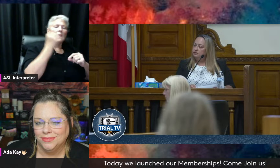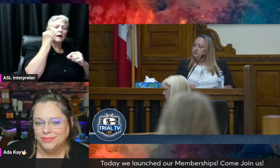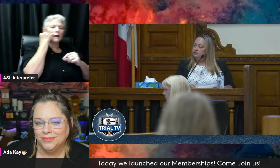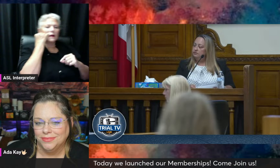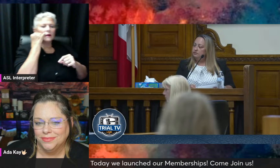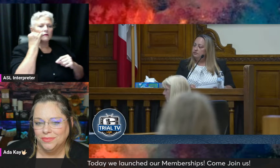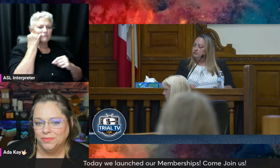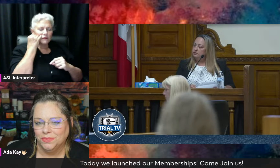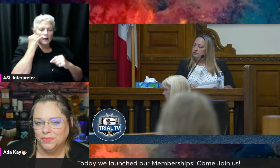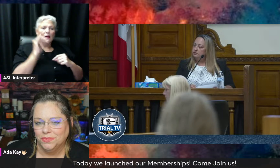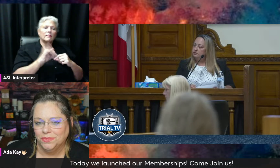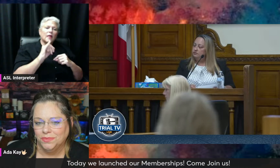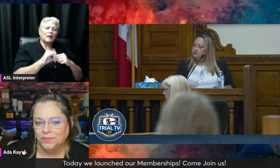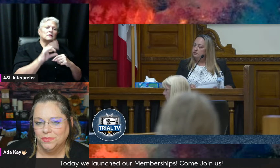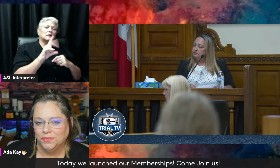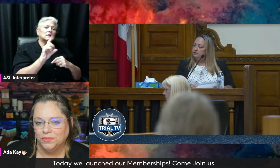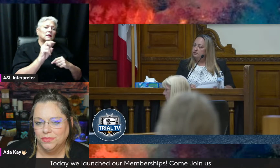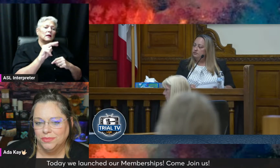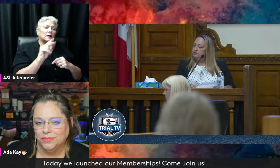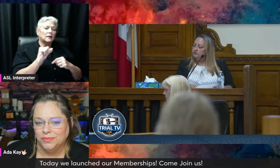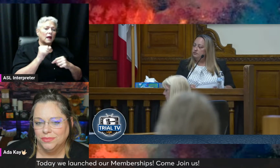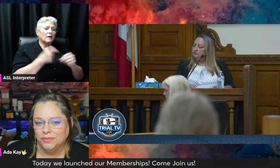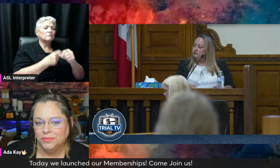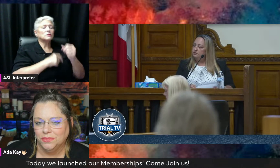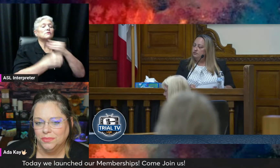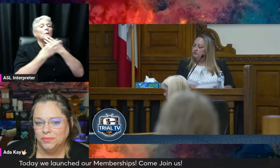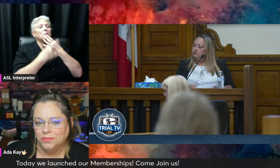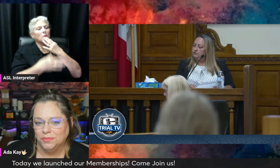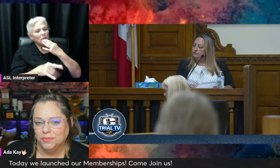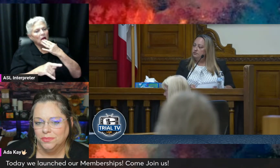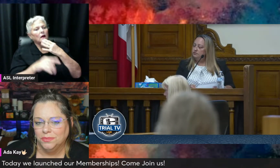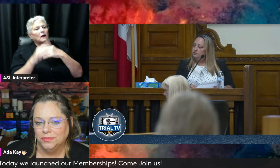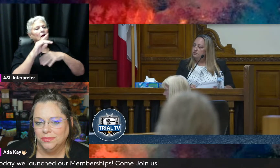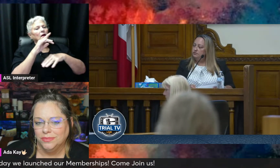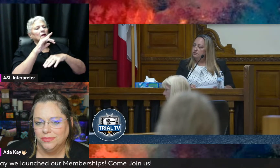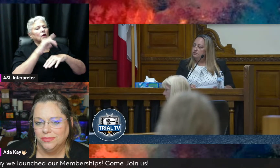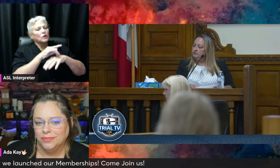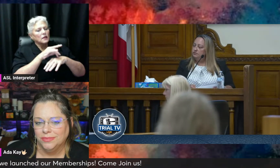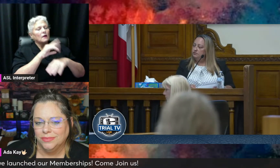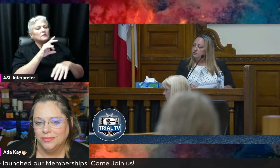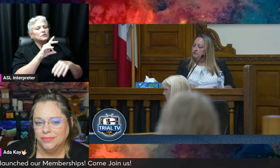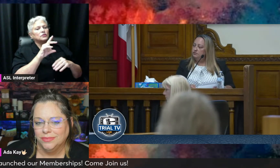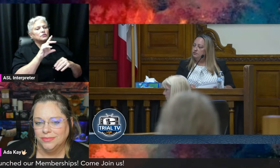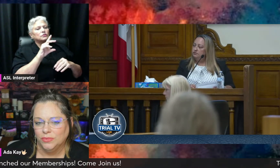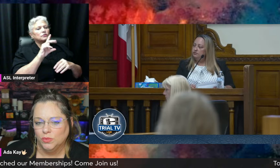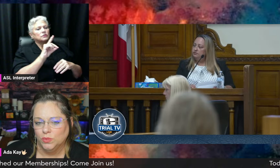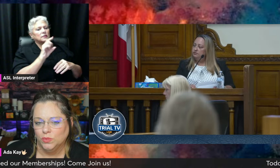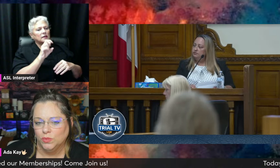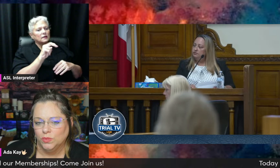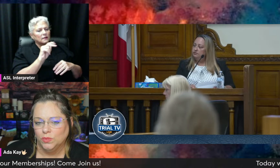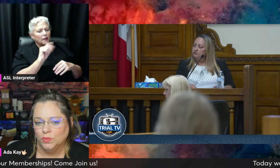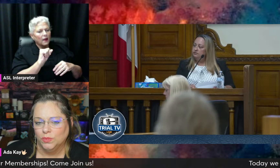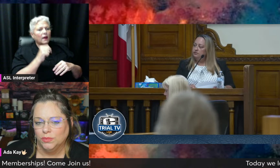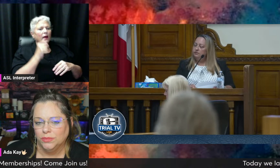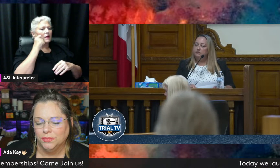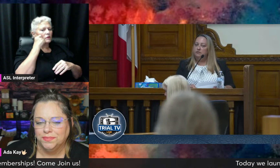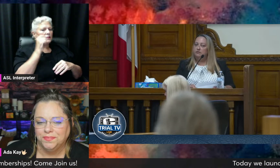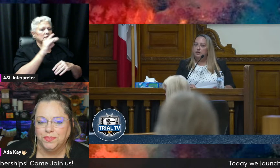or did it come from skin cells or touch DNA that was located in that same area that was